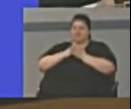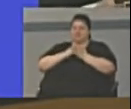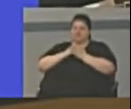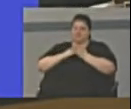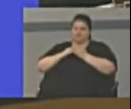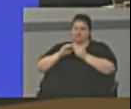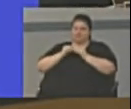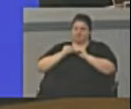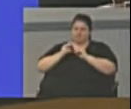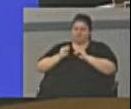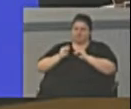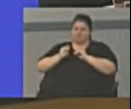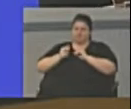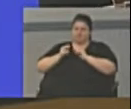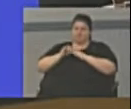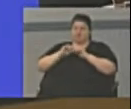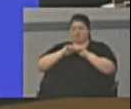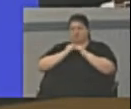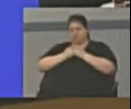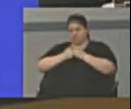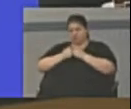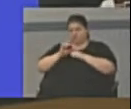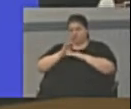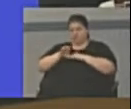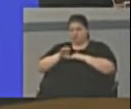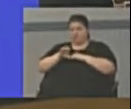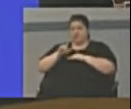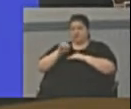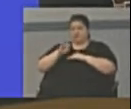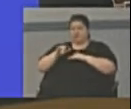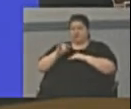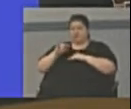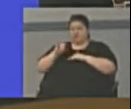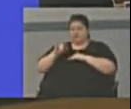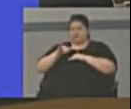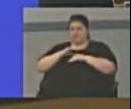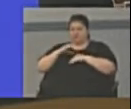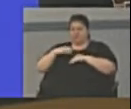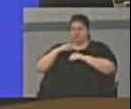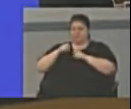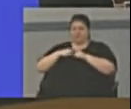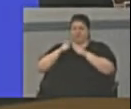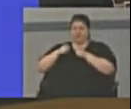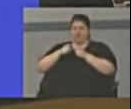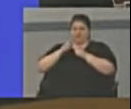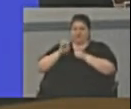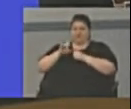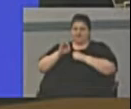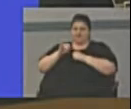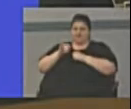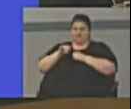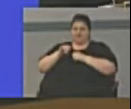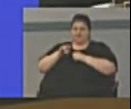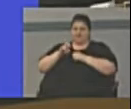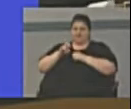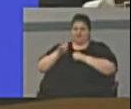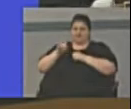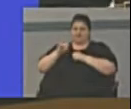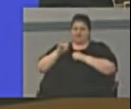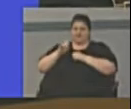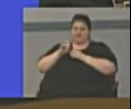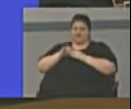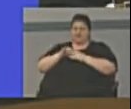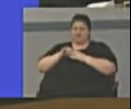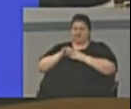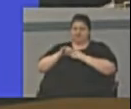2, administration and enforcement of the Laurel City Code, providing an effective date. I read the title into the record for the first reading.